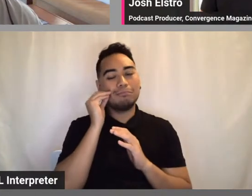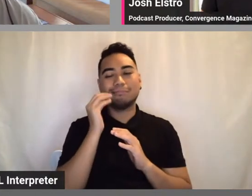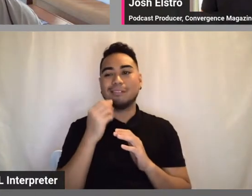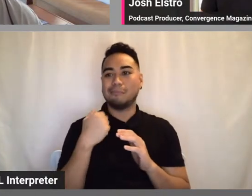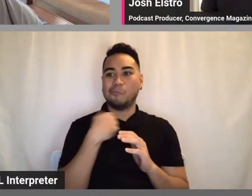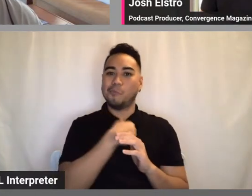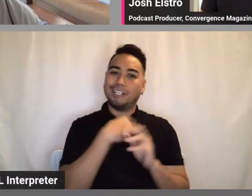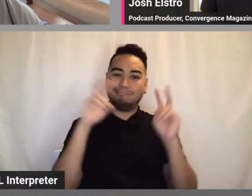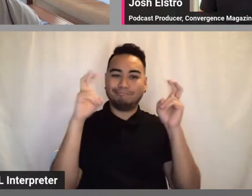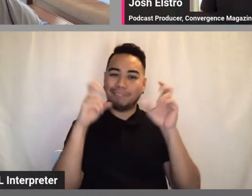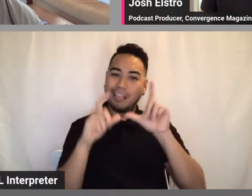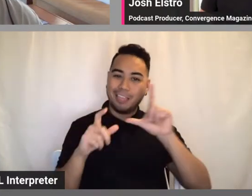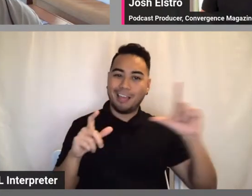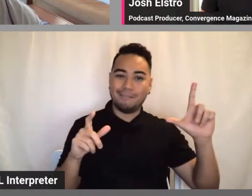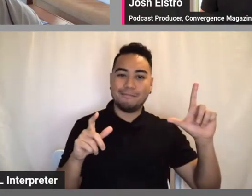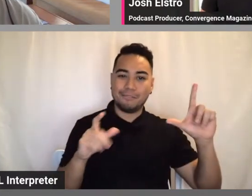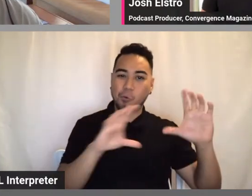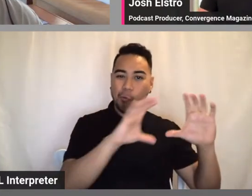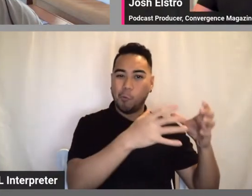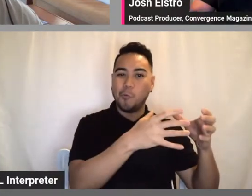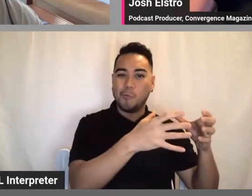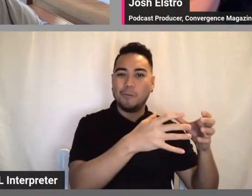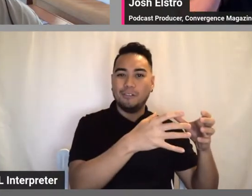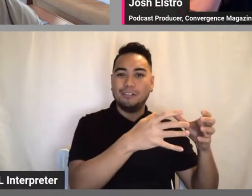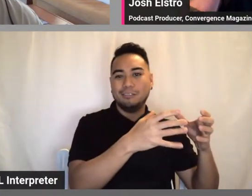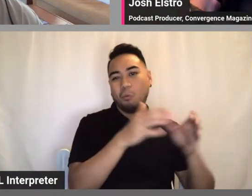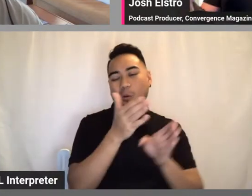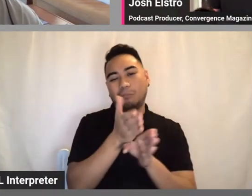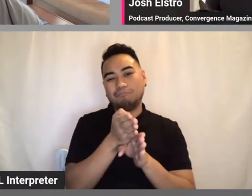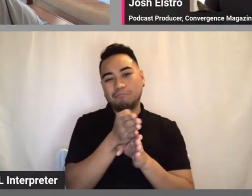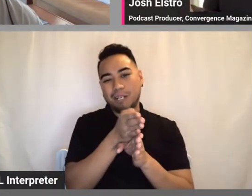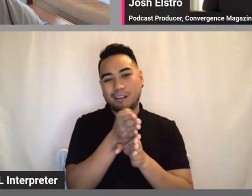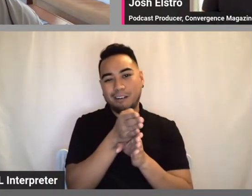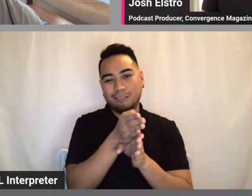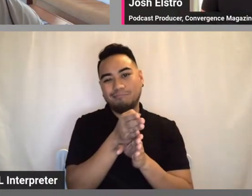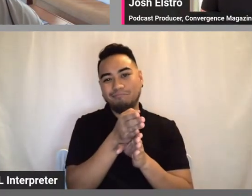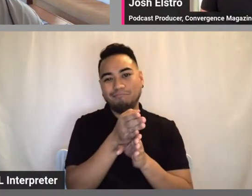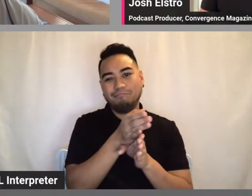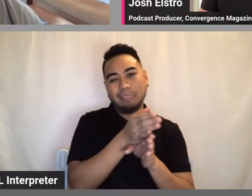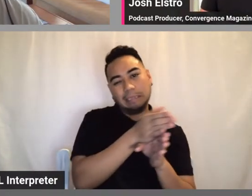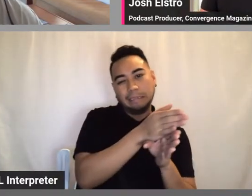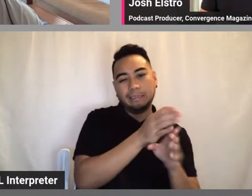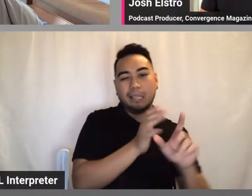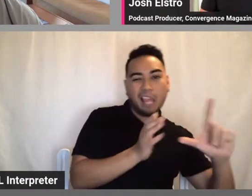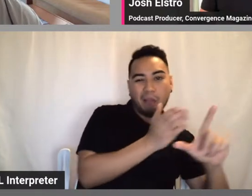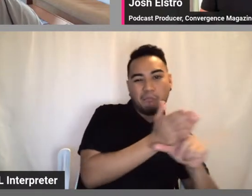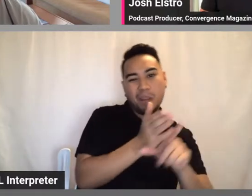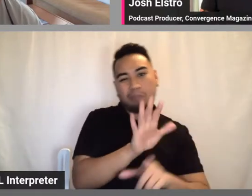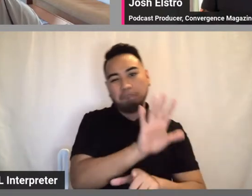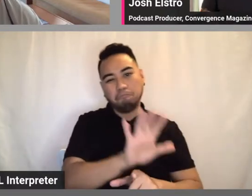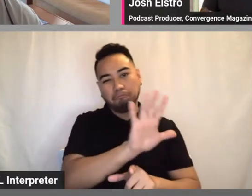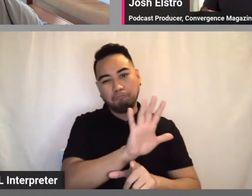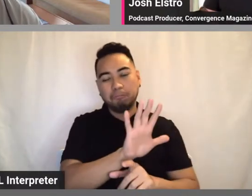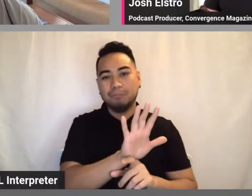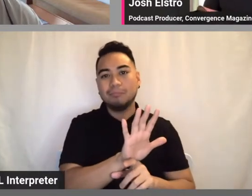you know, left of center or the Democratic Party, maybe a little bit. But